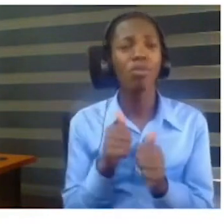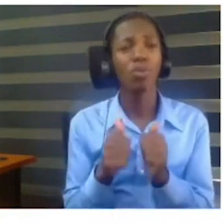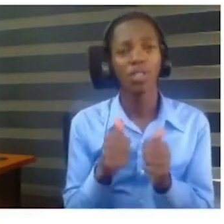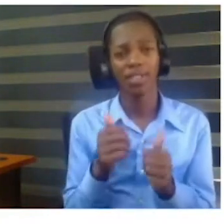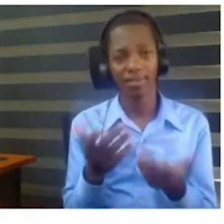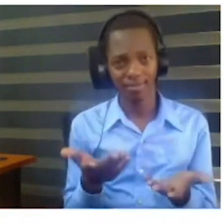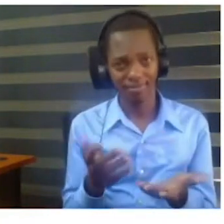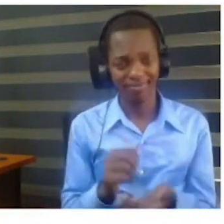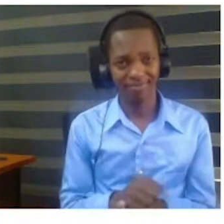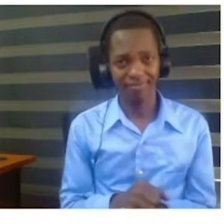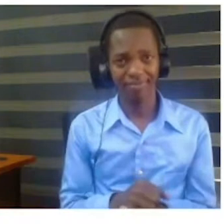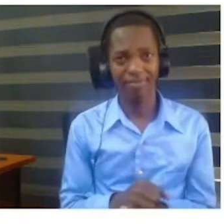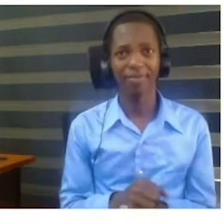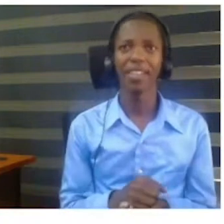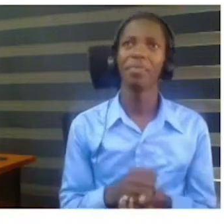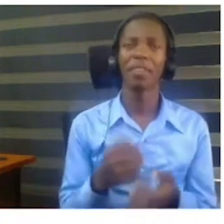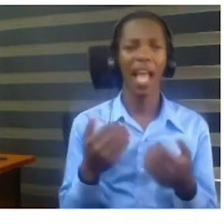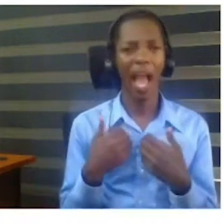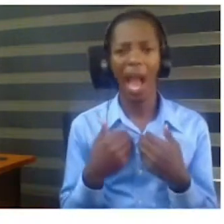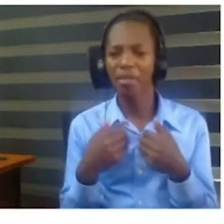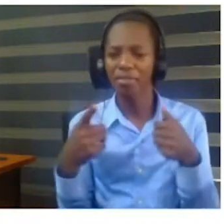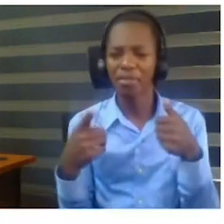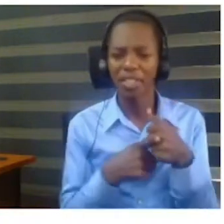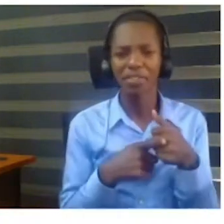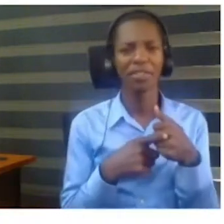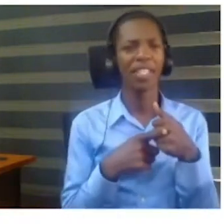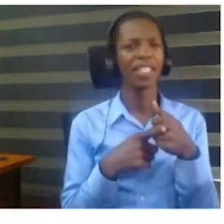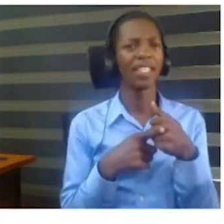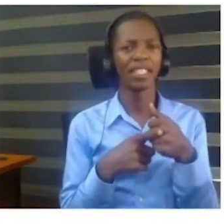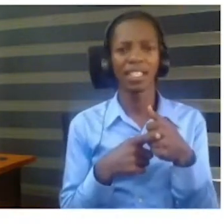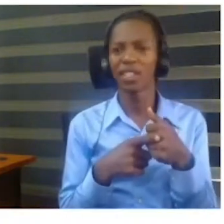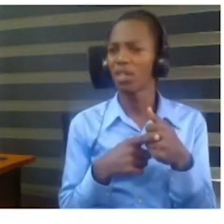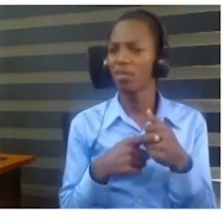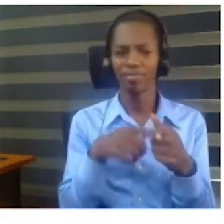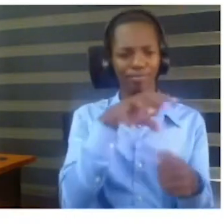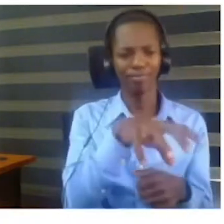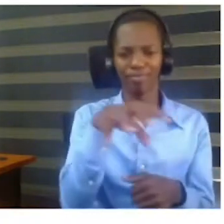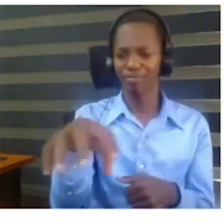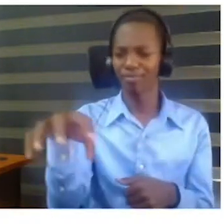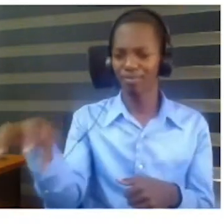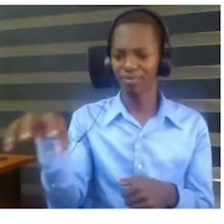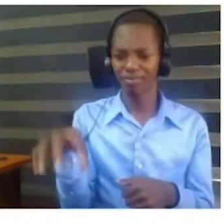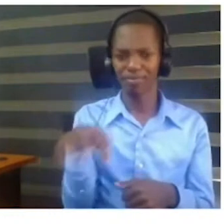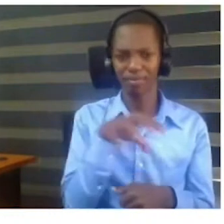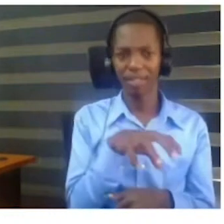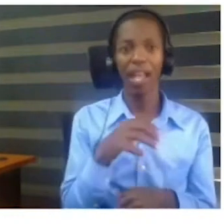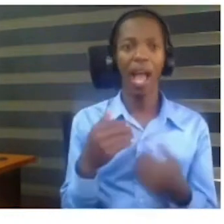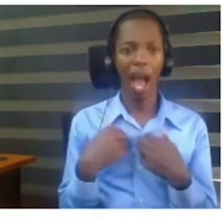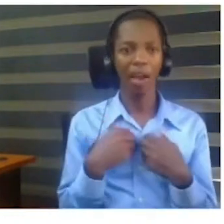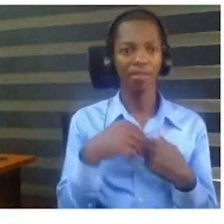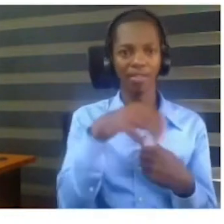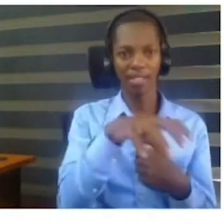There were about 6 different stations. I'd go to a station at random, pick up a plate, find a